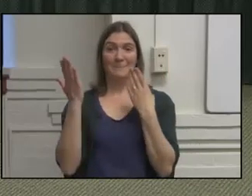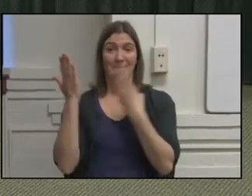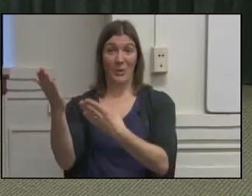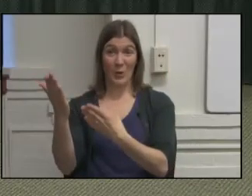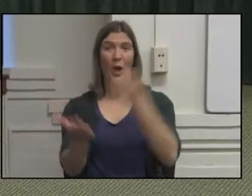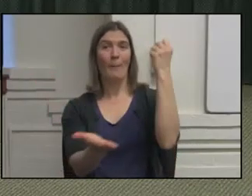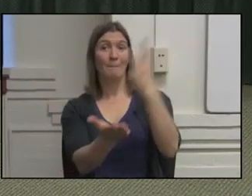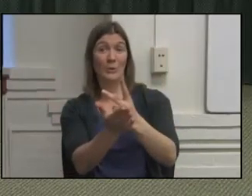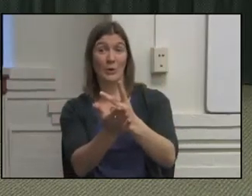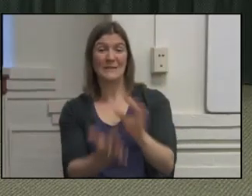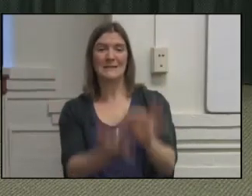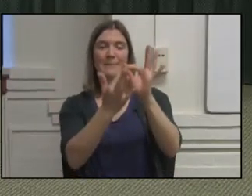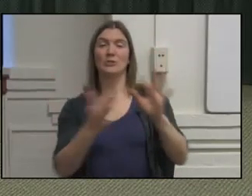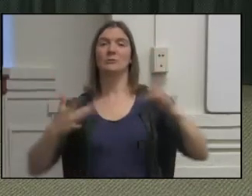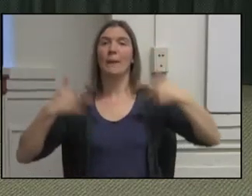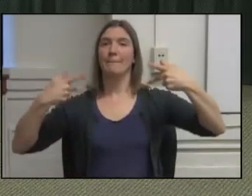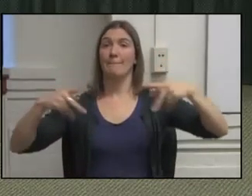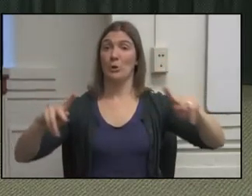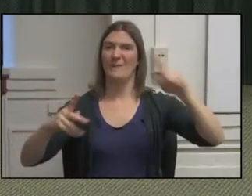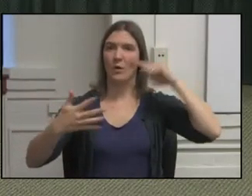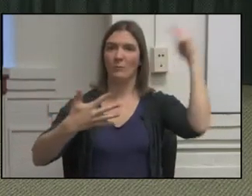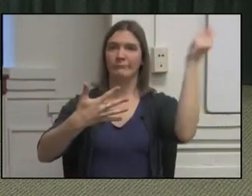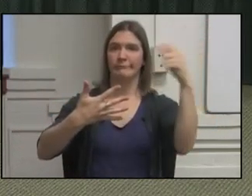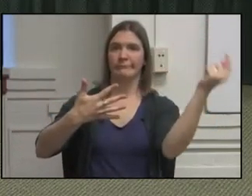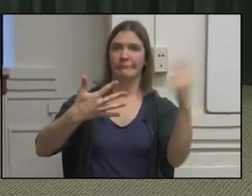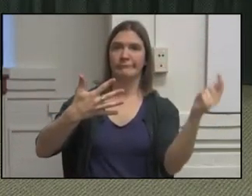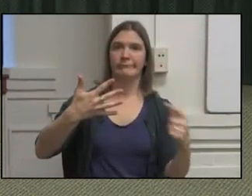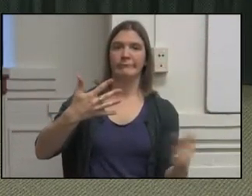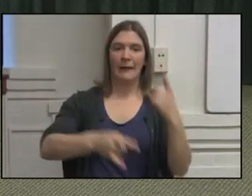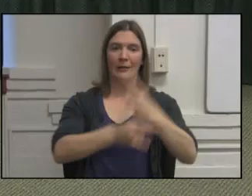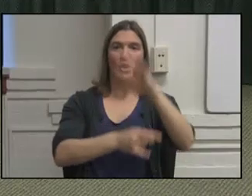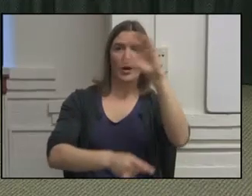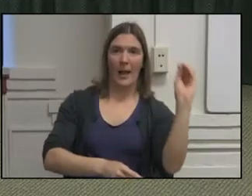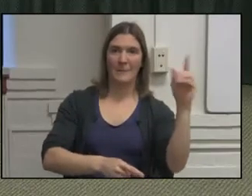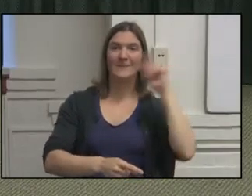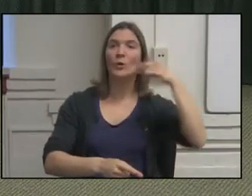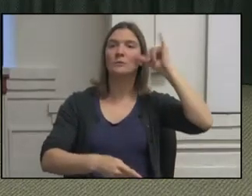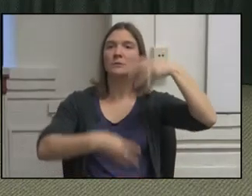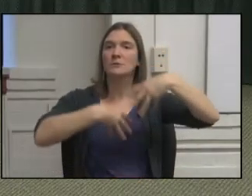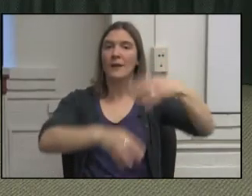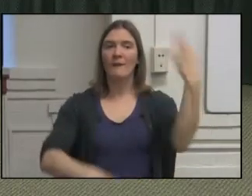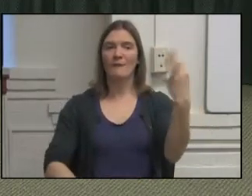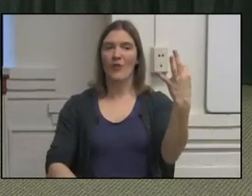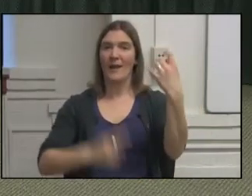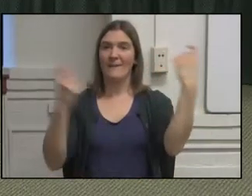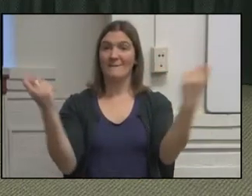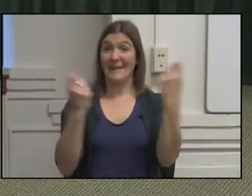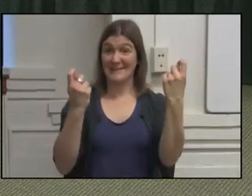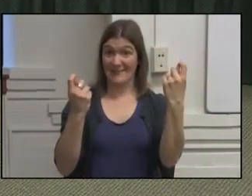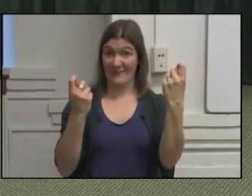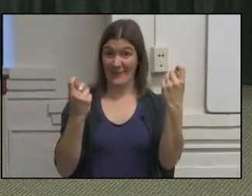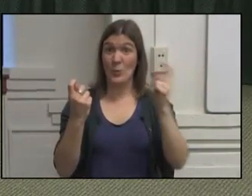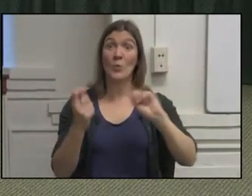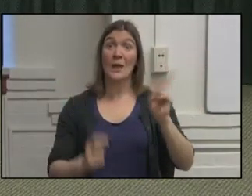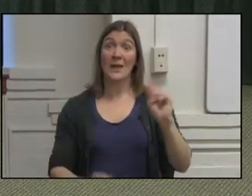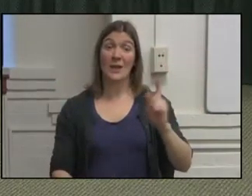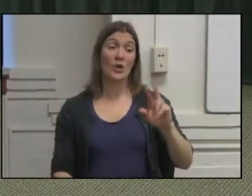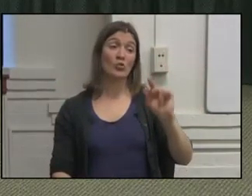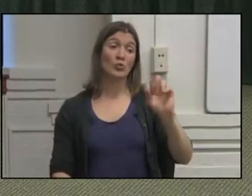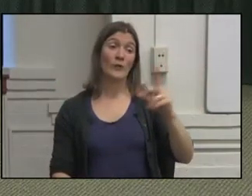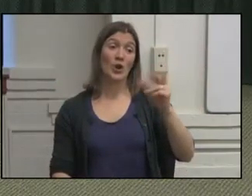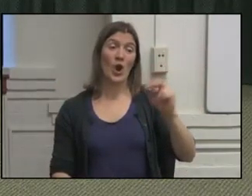to approve special event permits for the following vendors for the portion of the Strolling of the Heifers Friday evening festival to be held inside